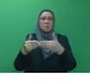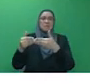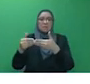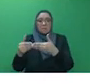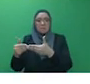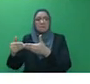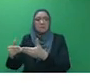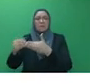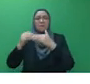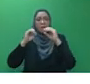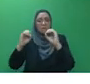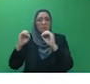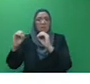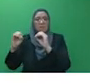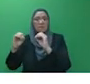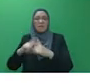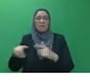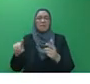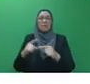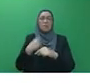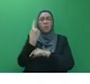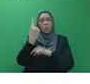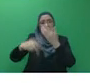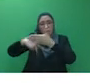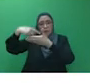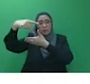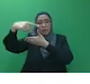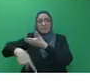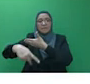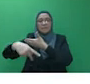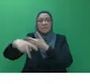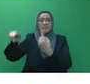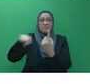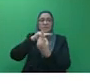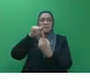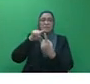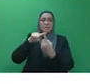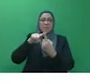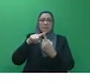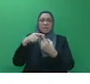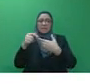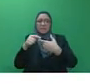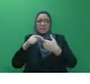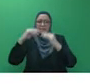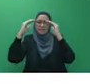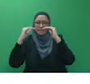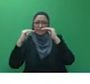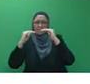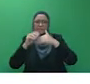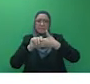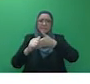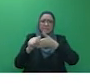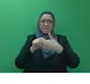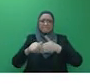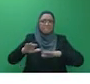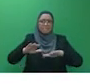and it has continued to be zero in terms of live stand-up comedy there was one event uh I think when when things loosened up a